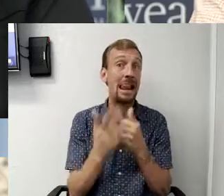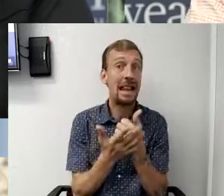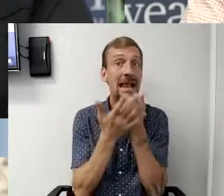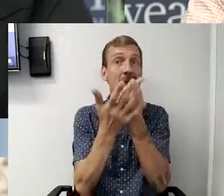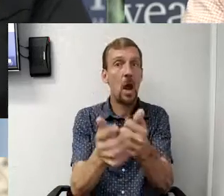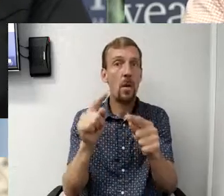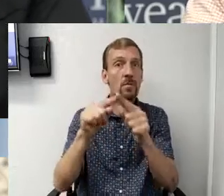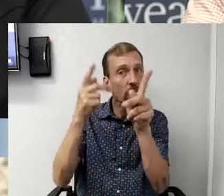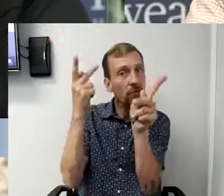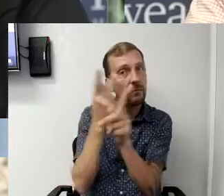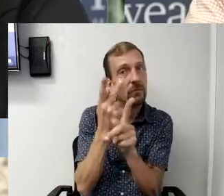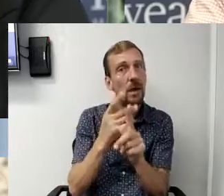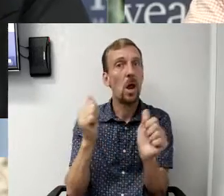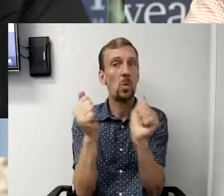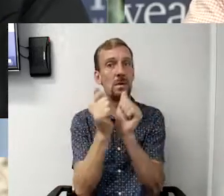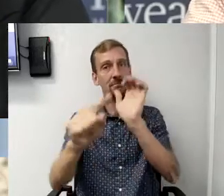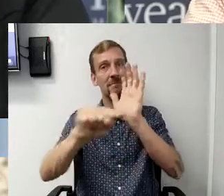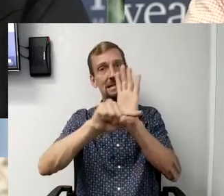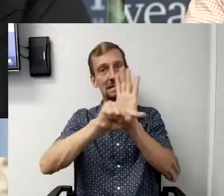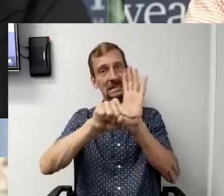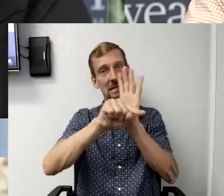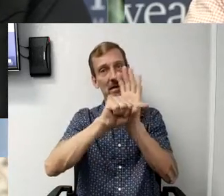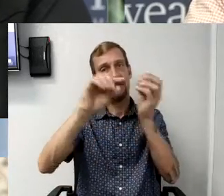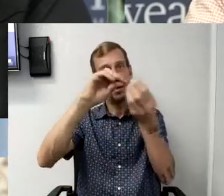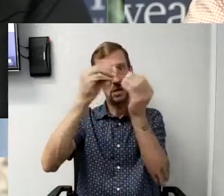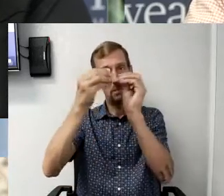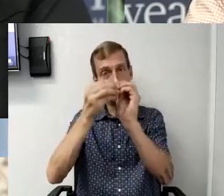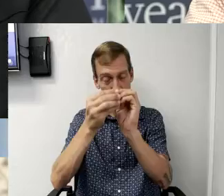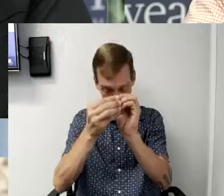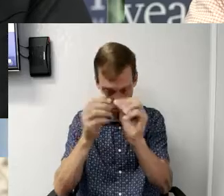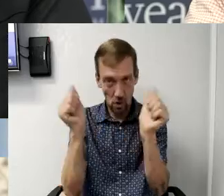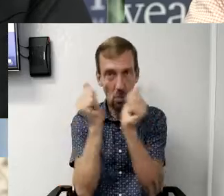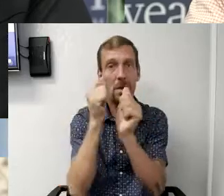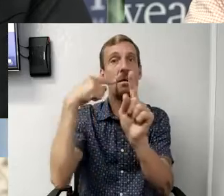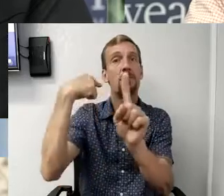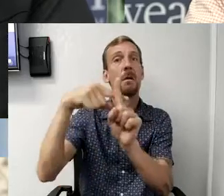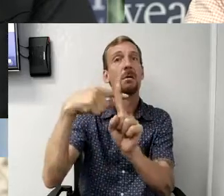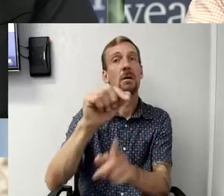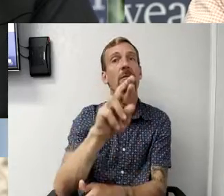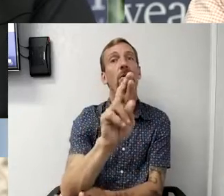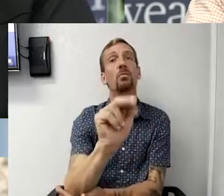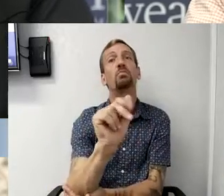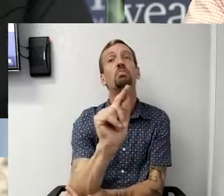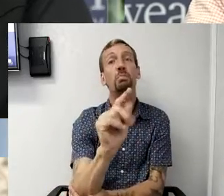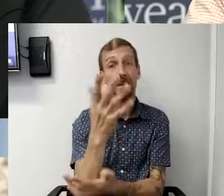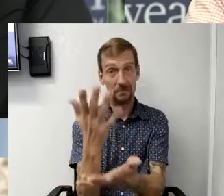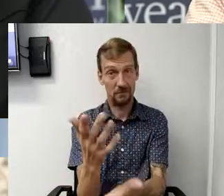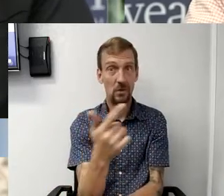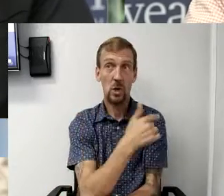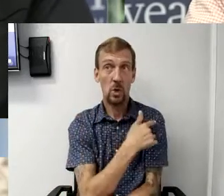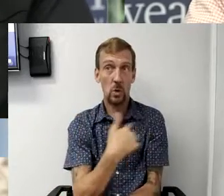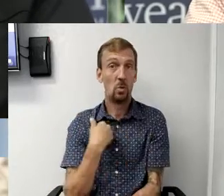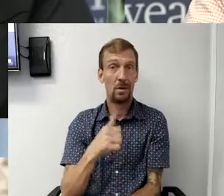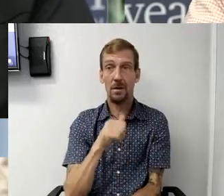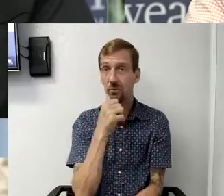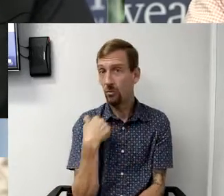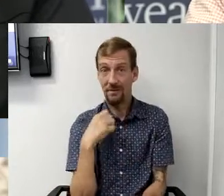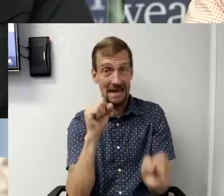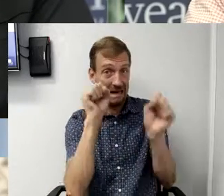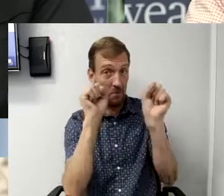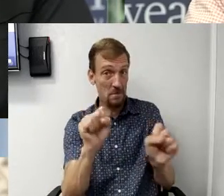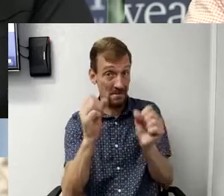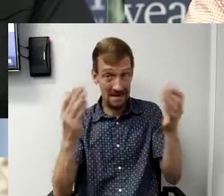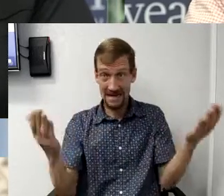contribute to the negative cases in the denominator for the positivity rate. So we don't have the ability to do that yet